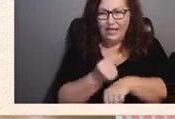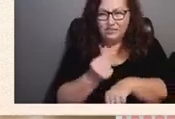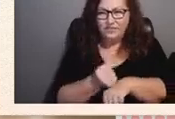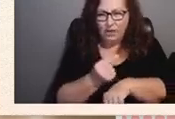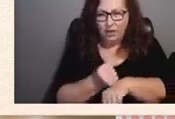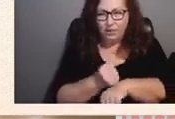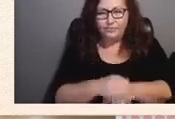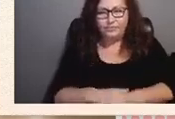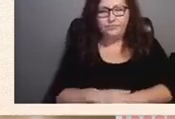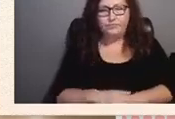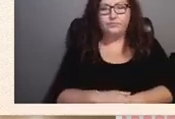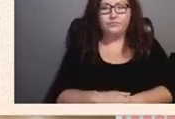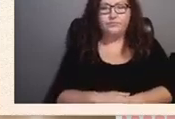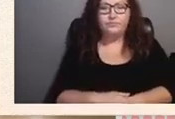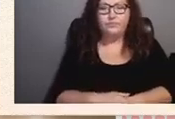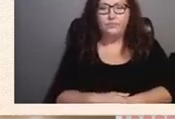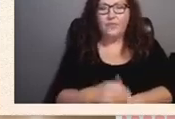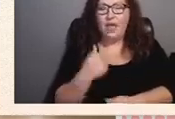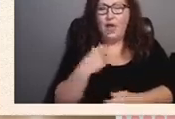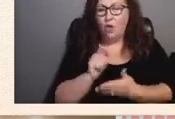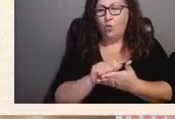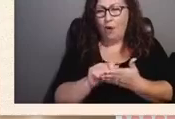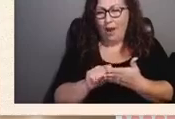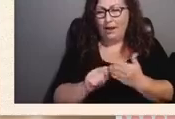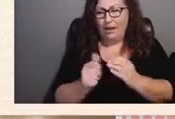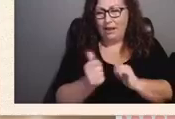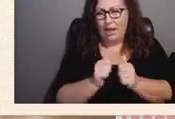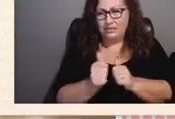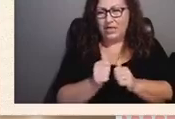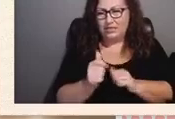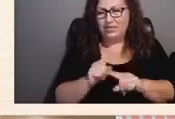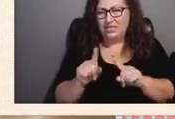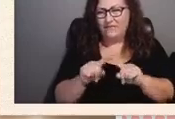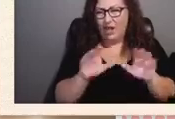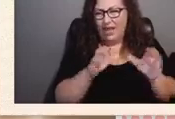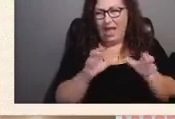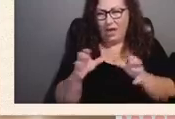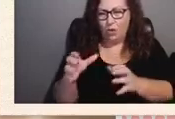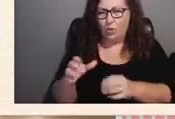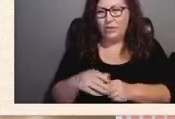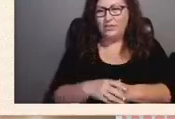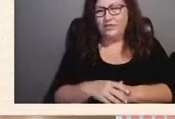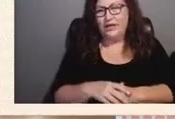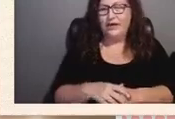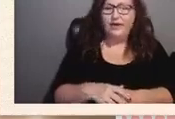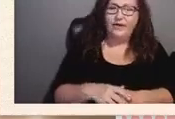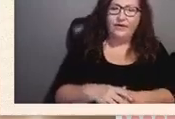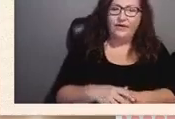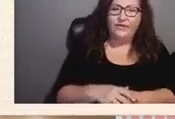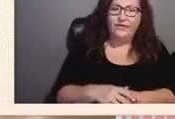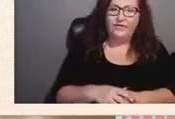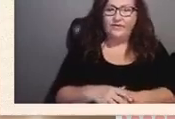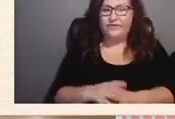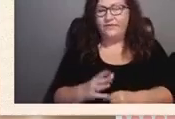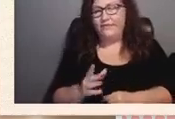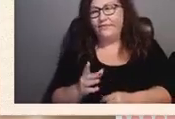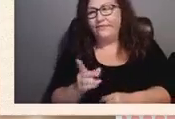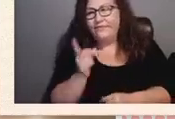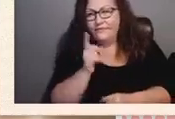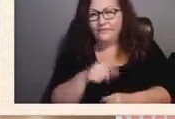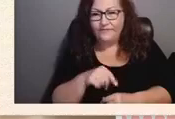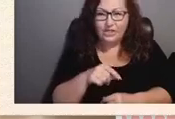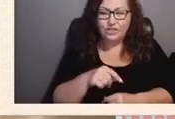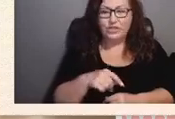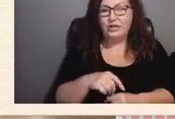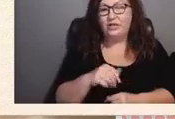there was a writing contest as well in different categories: fiction and poetry and nonfiction. And the story that